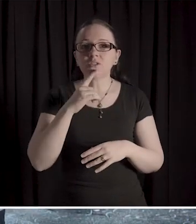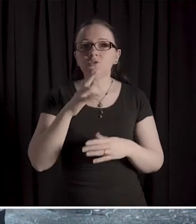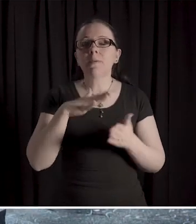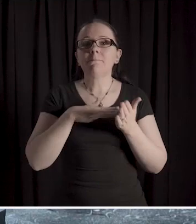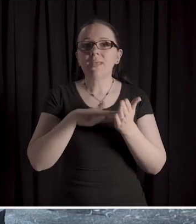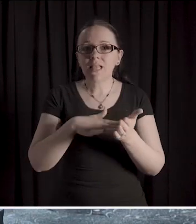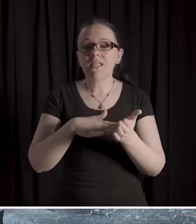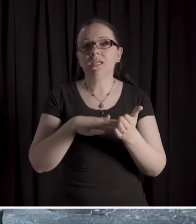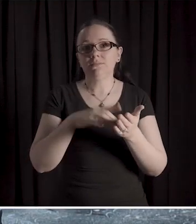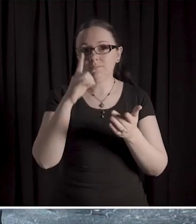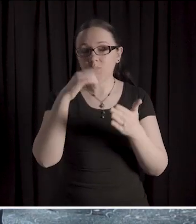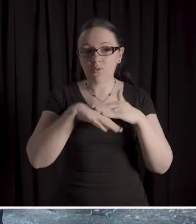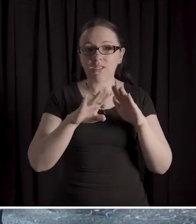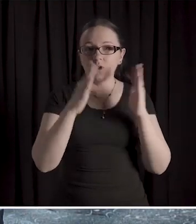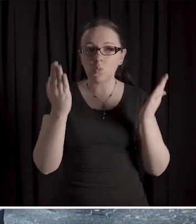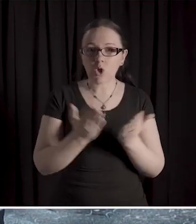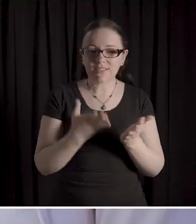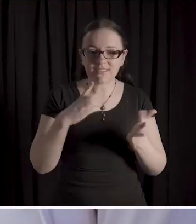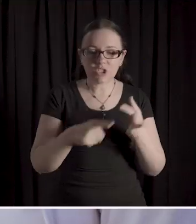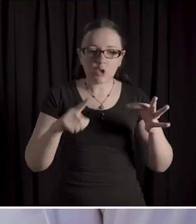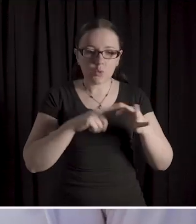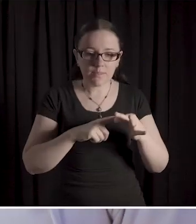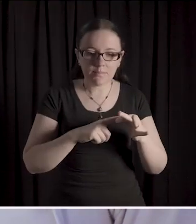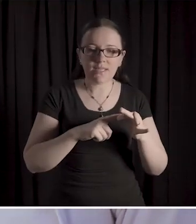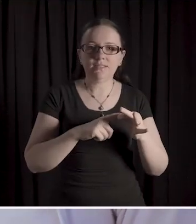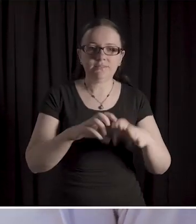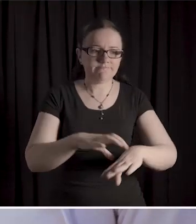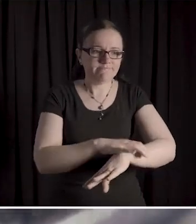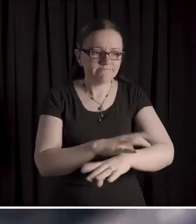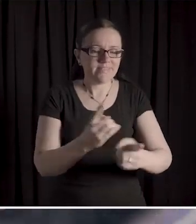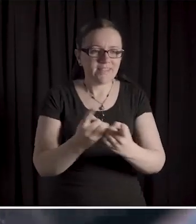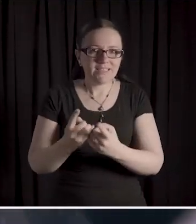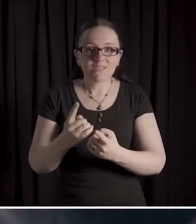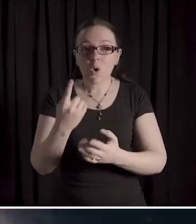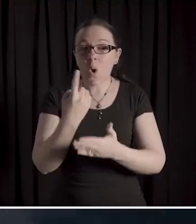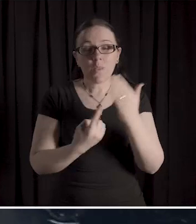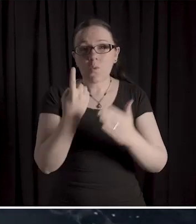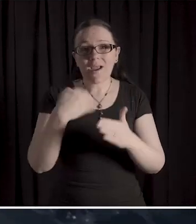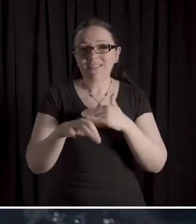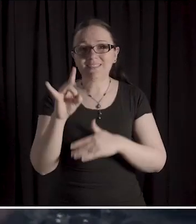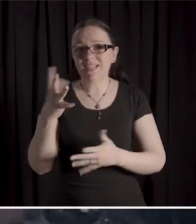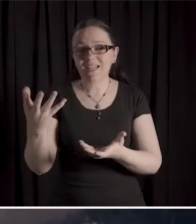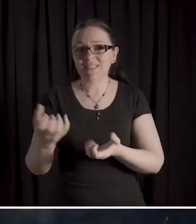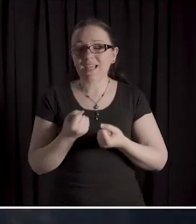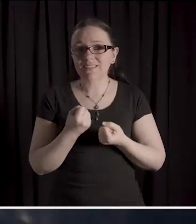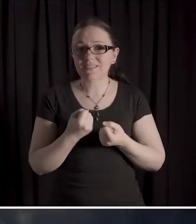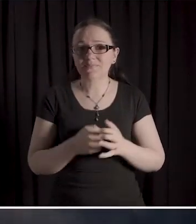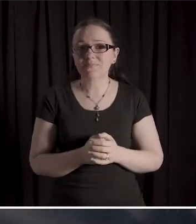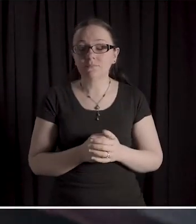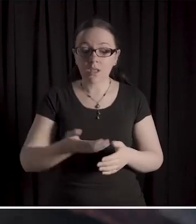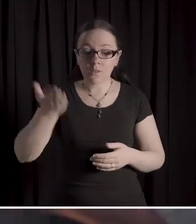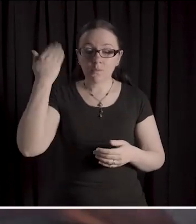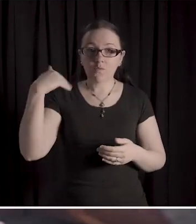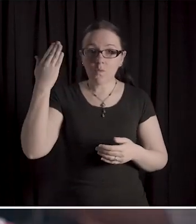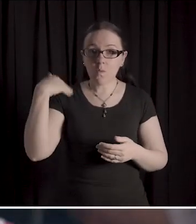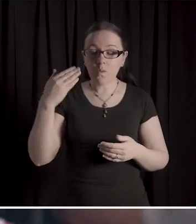that need orthoses or prosthetics, and only 1 in 10 are getting them. So traditionally, custom-made orthoses